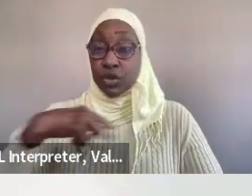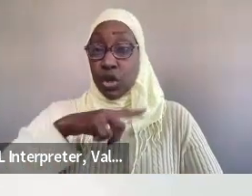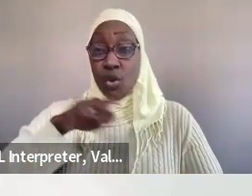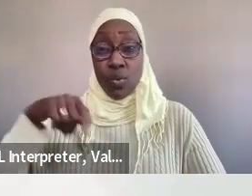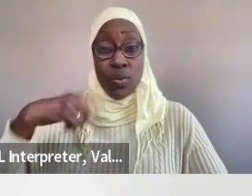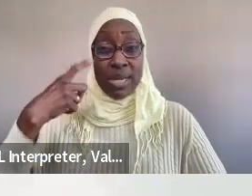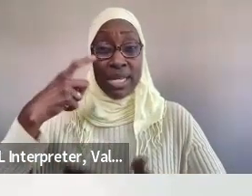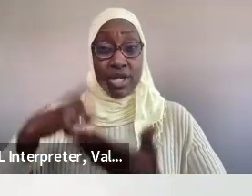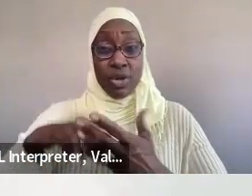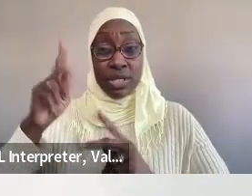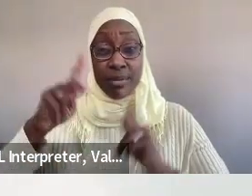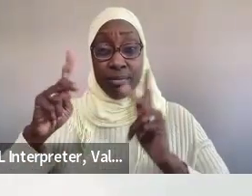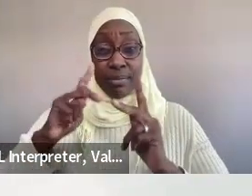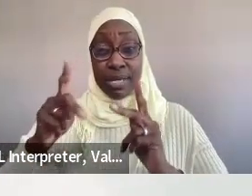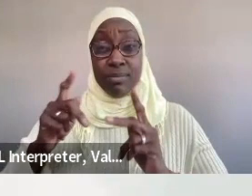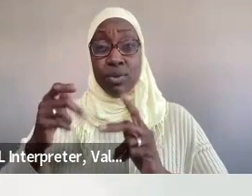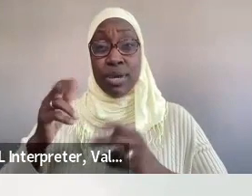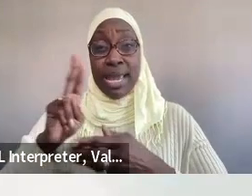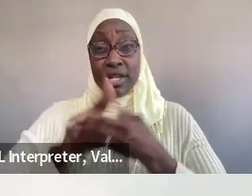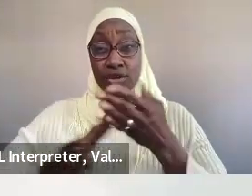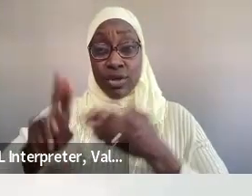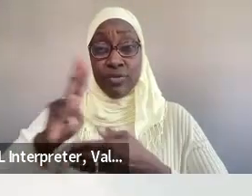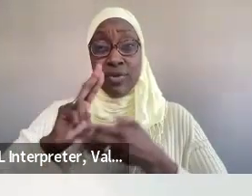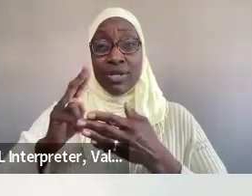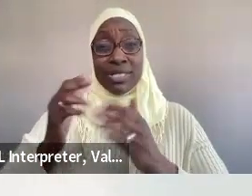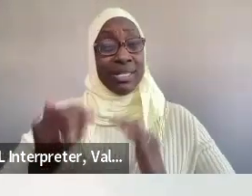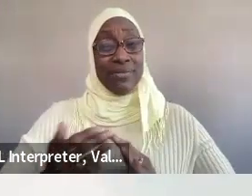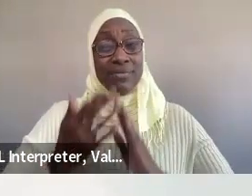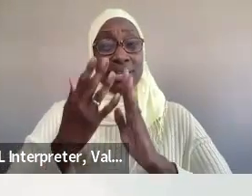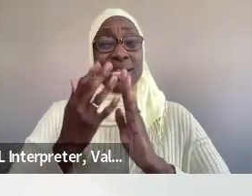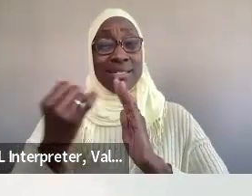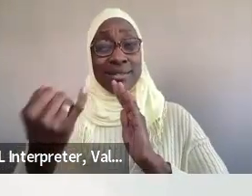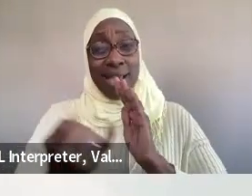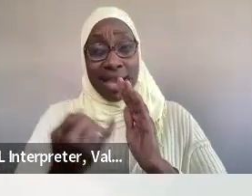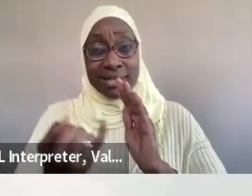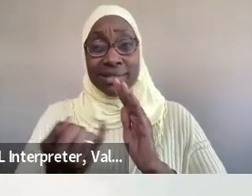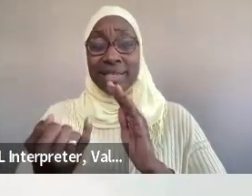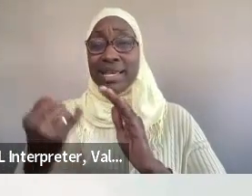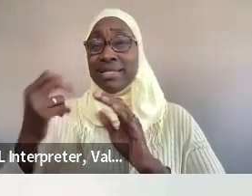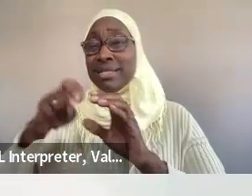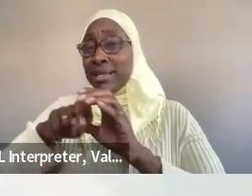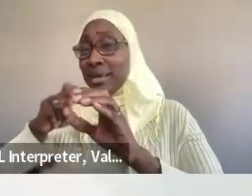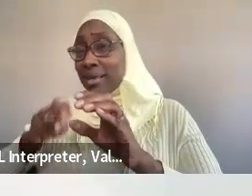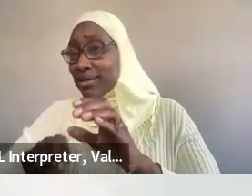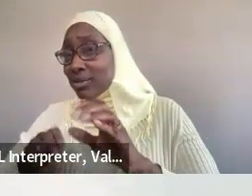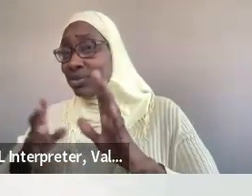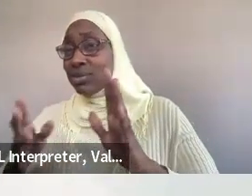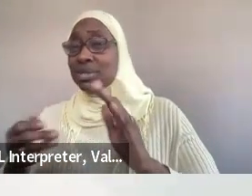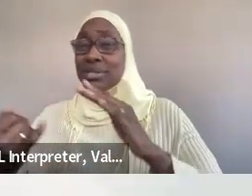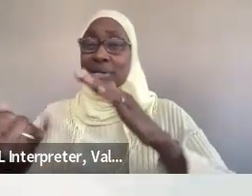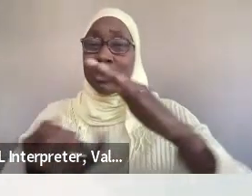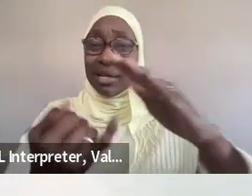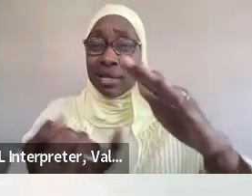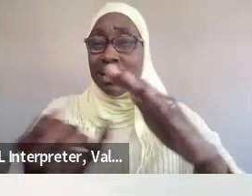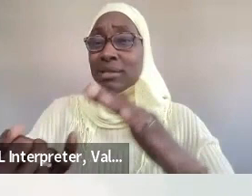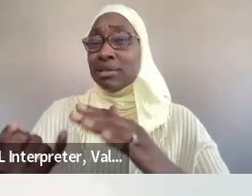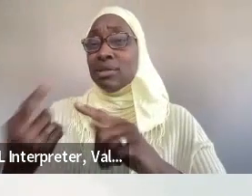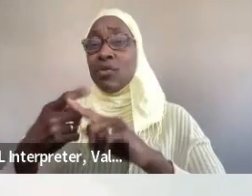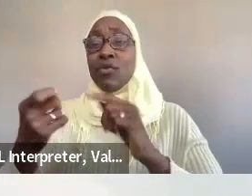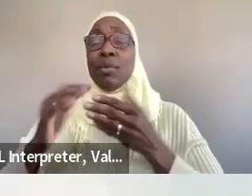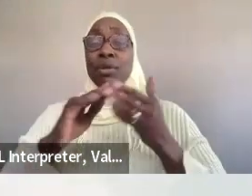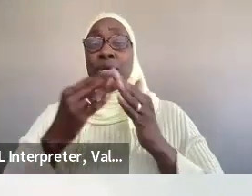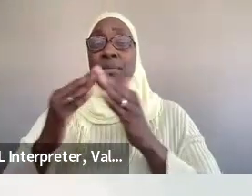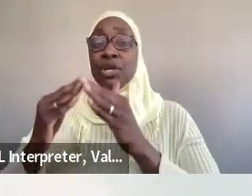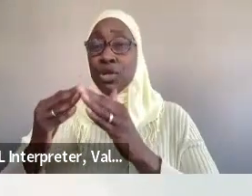universities faced many different kinds of isolations and exclusions from participation in societal community organizations and